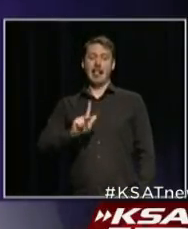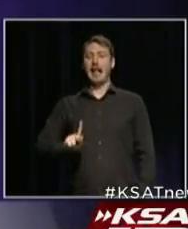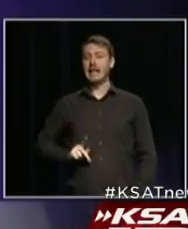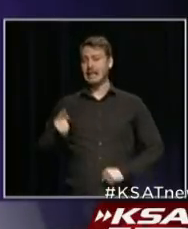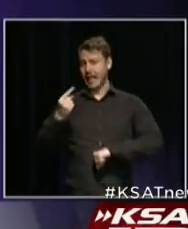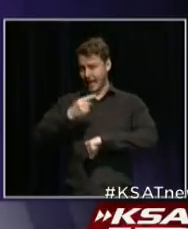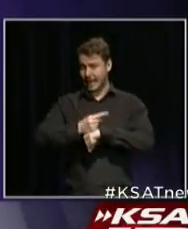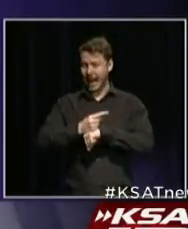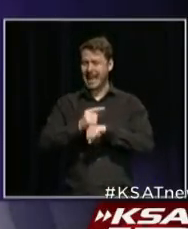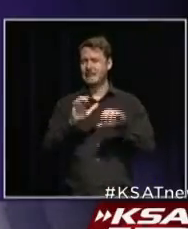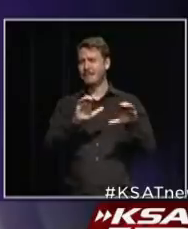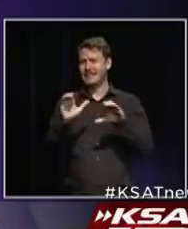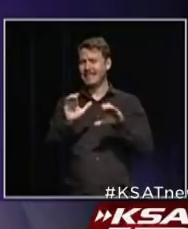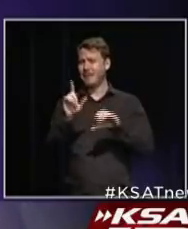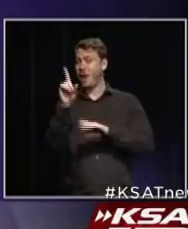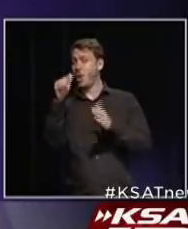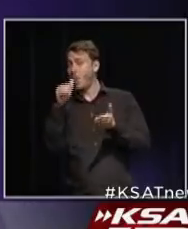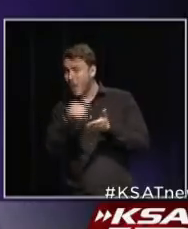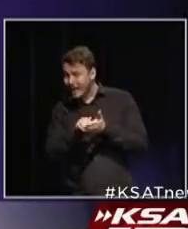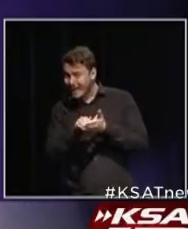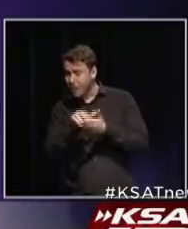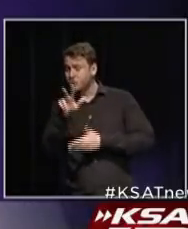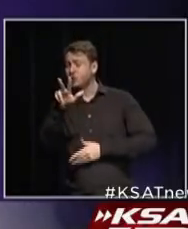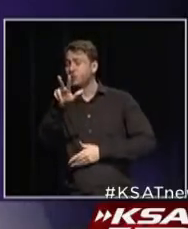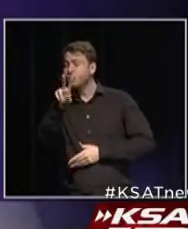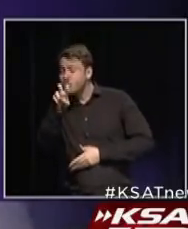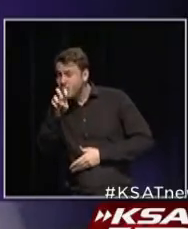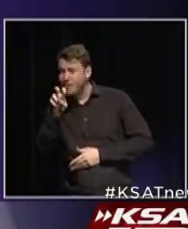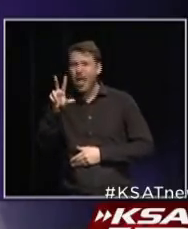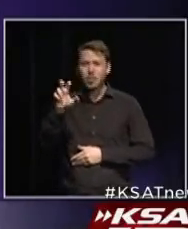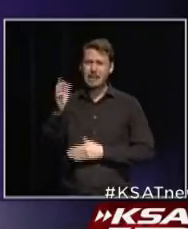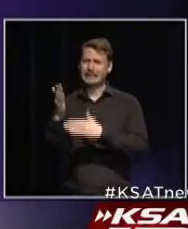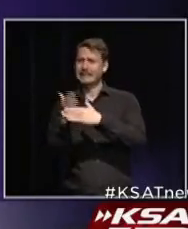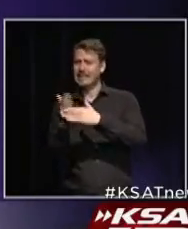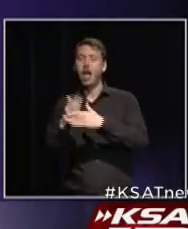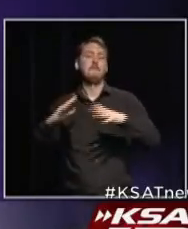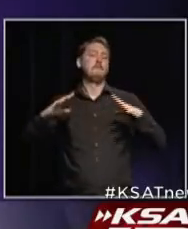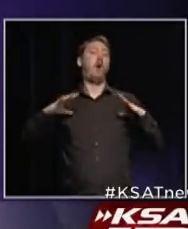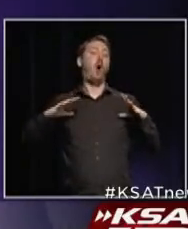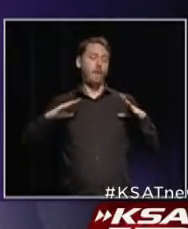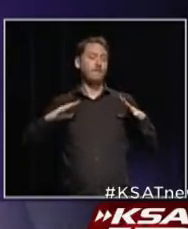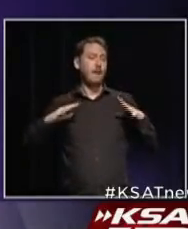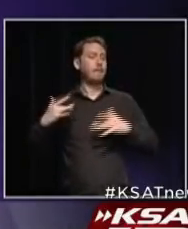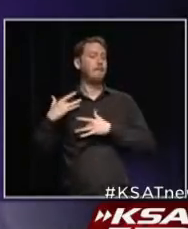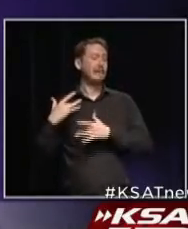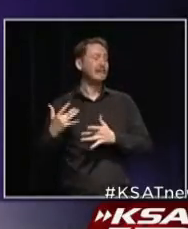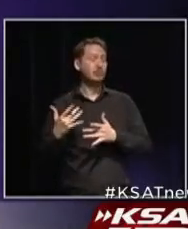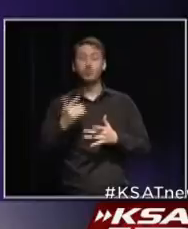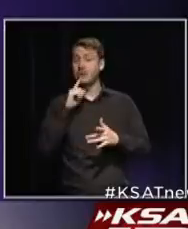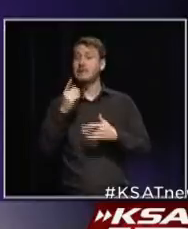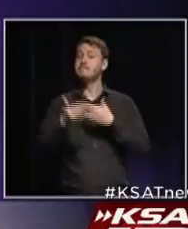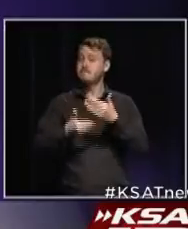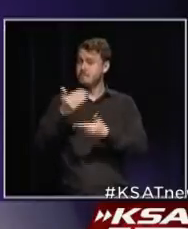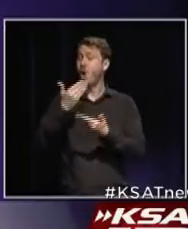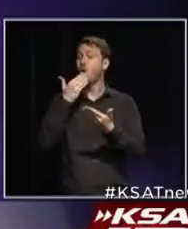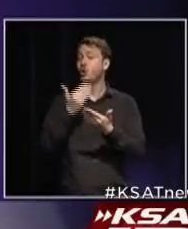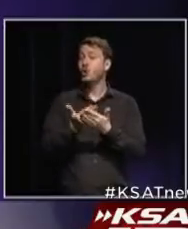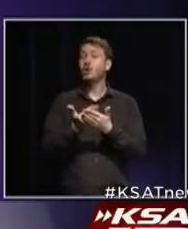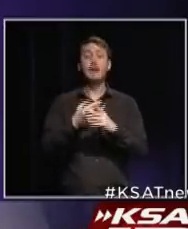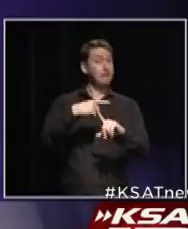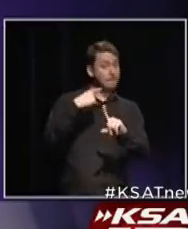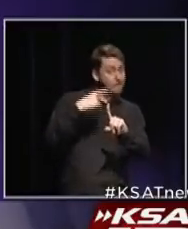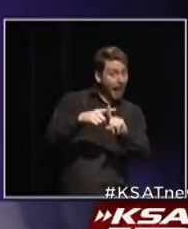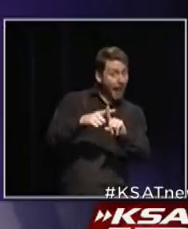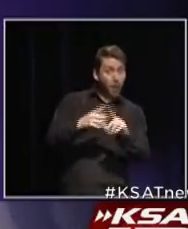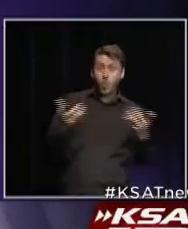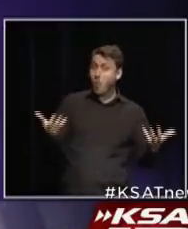about 12 or 1300 of them because they were off on that day. So that's moving along pretty good. The good thing that we're getting